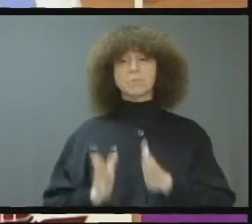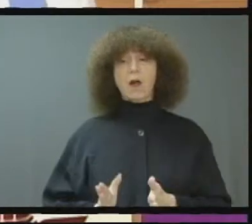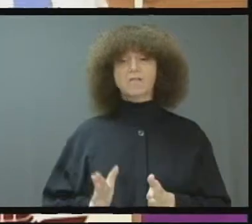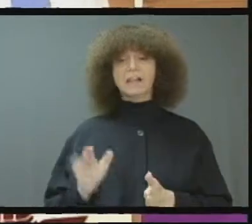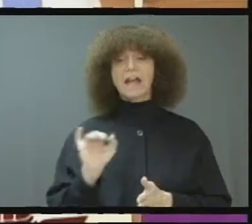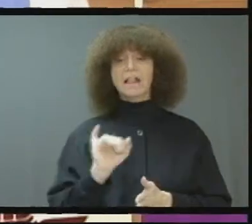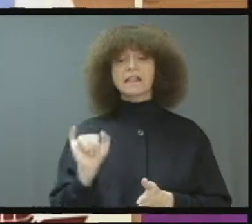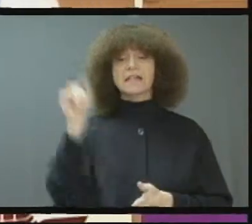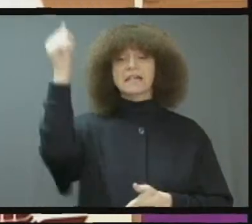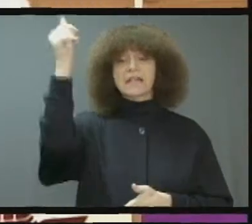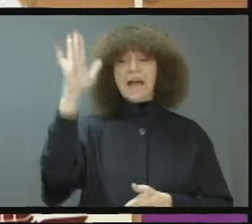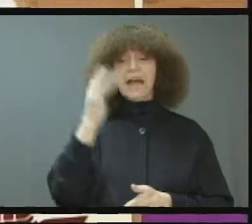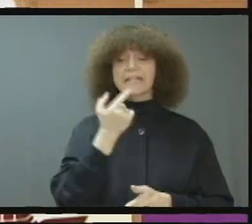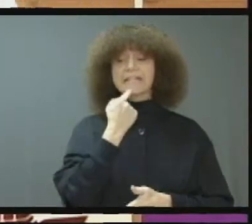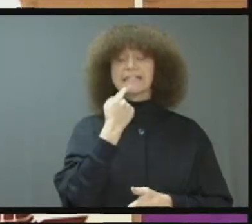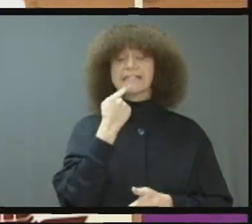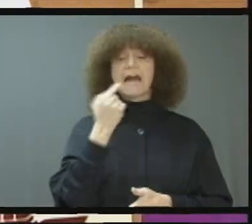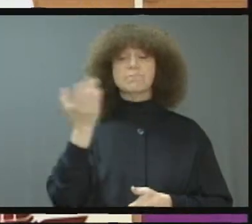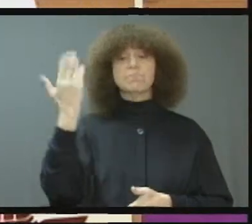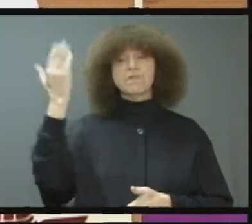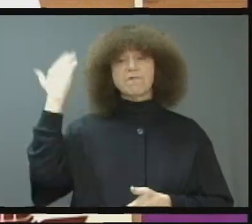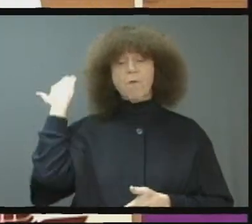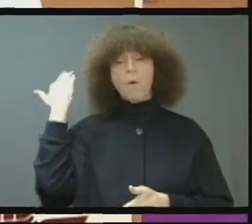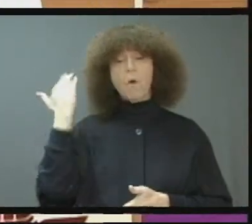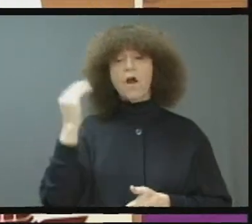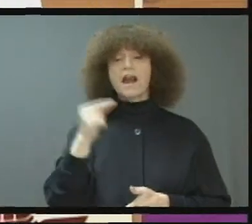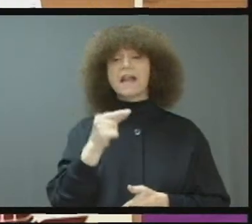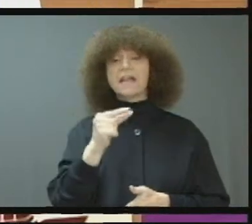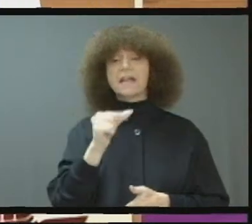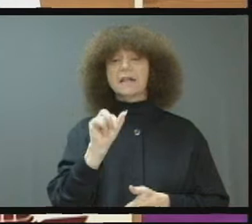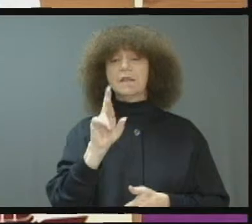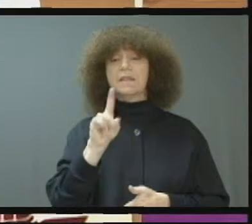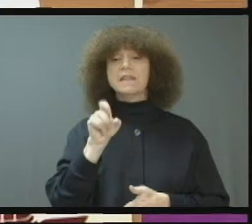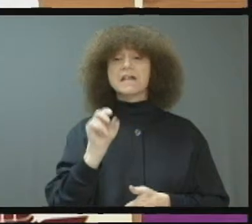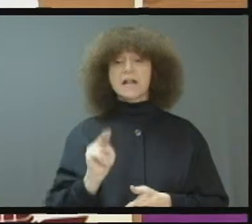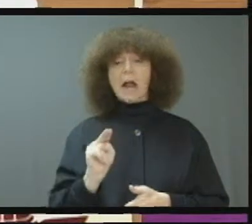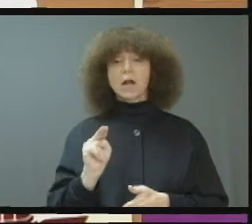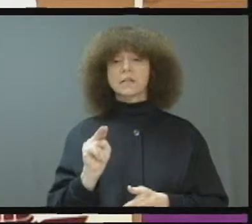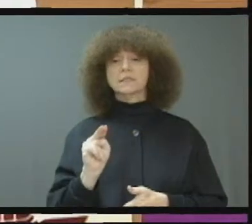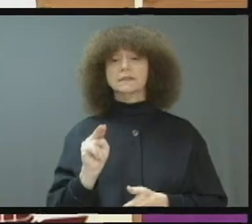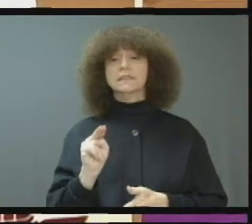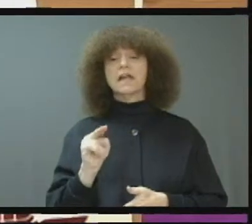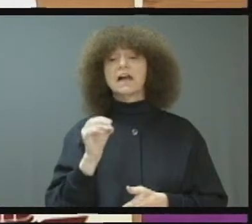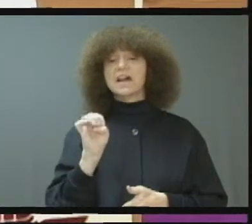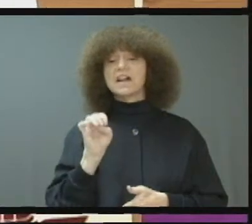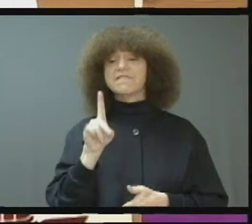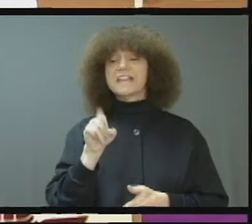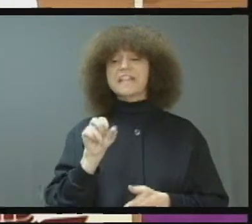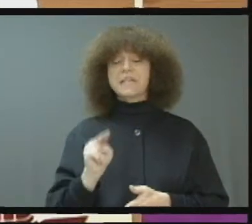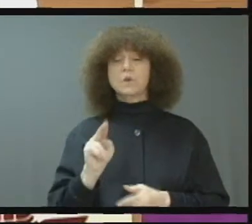God himself had said all the way back in the Garden of Eden when he made that promise to Adam and Eve.